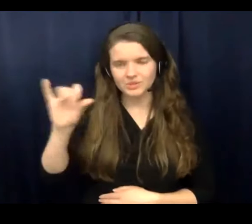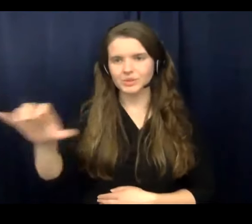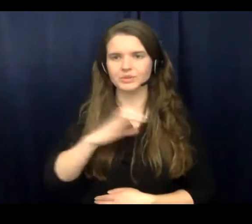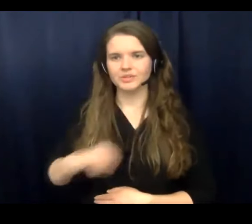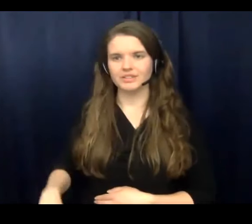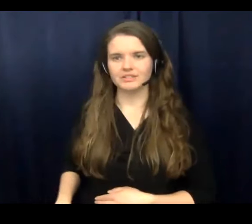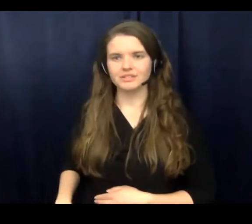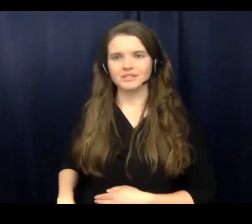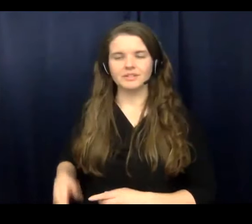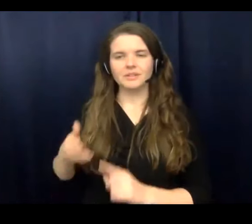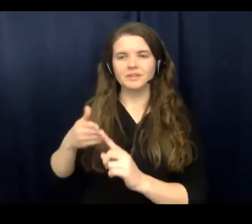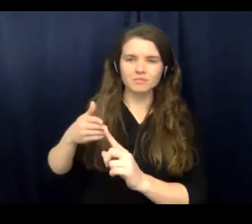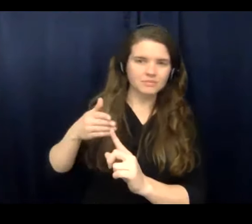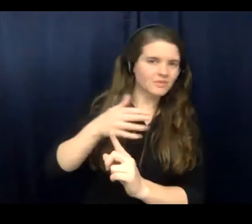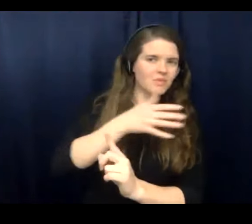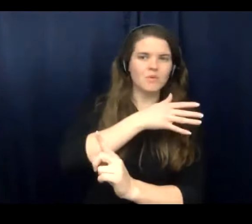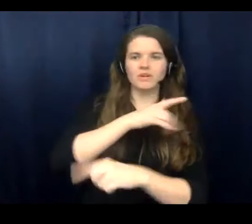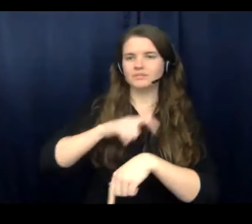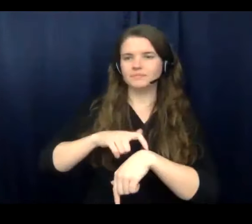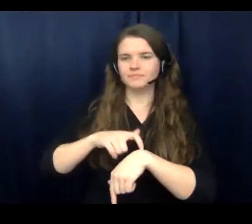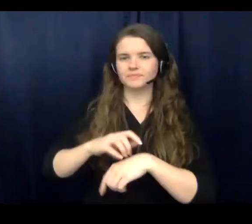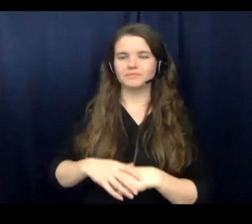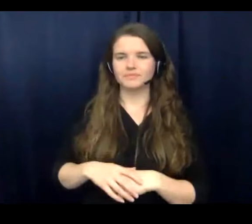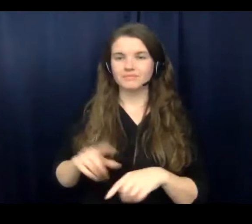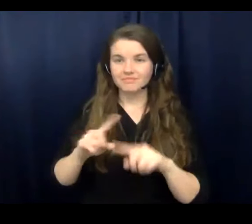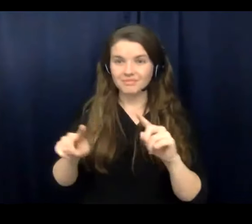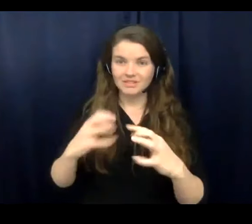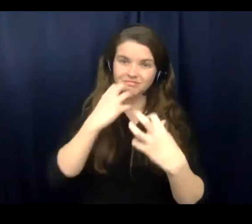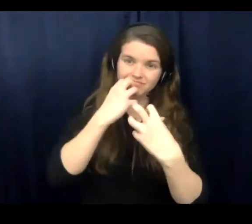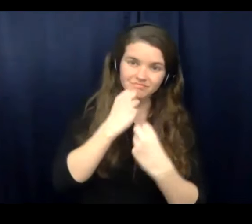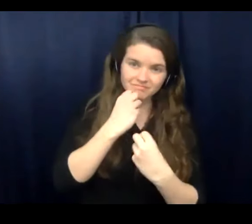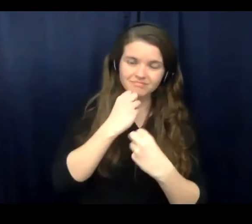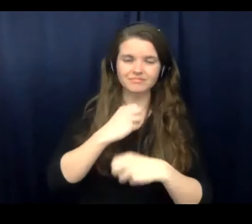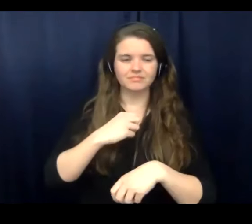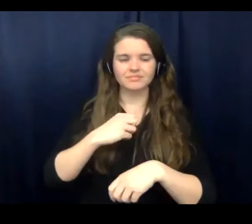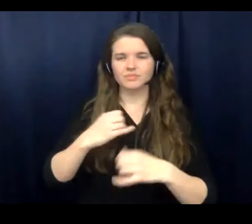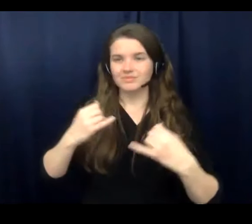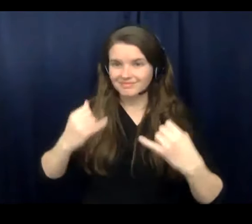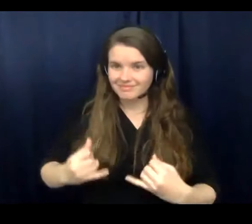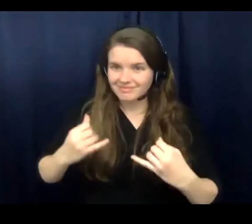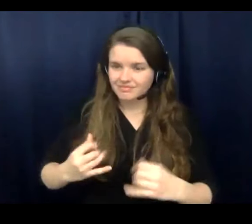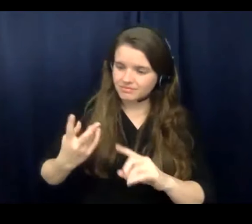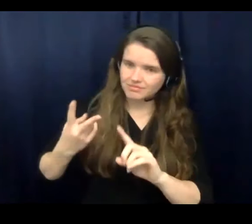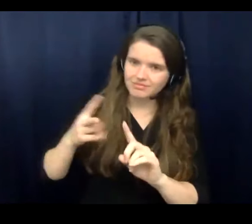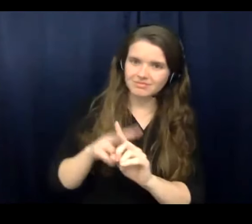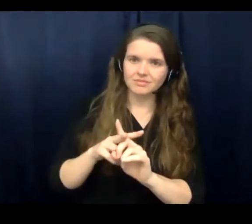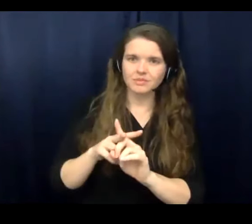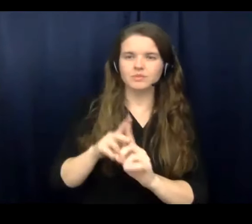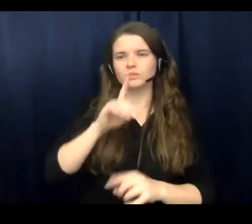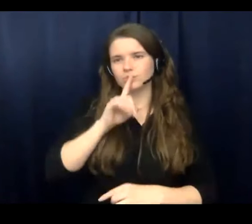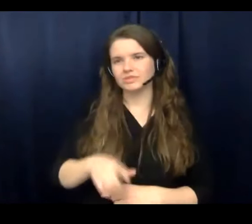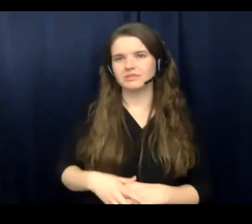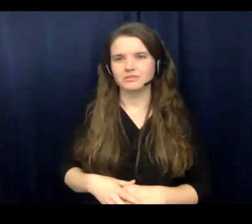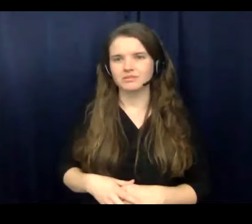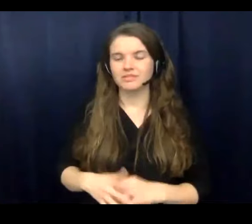before time began. But its value, its present-day application is so real because when